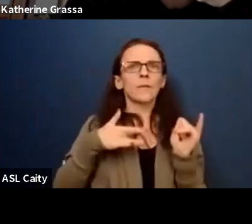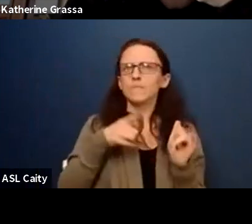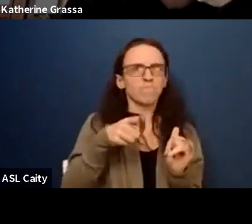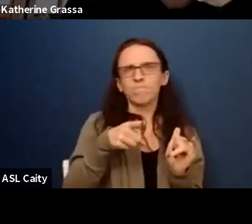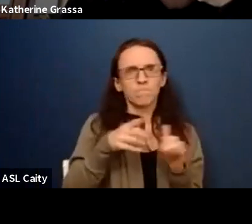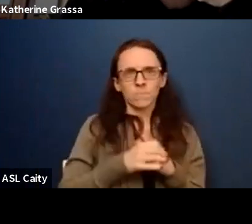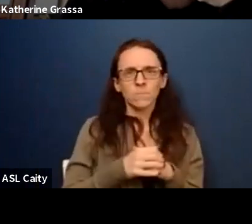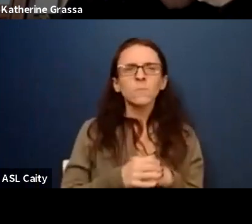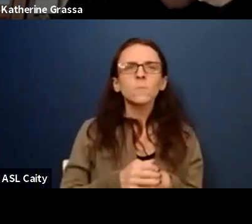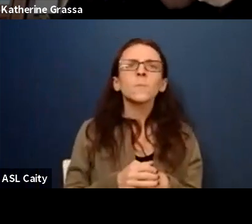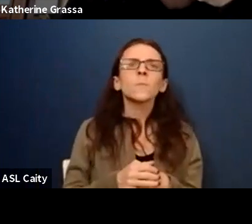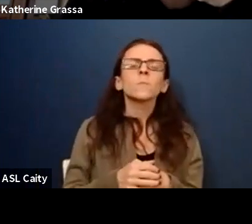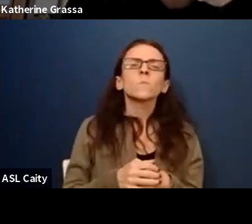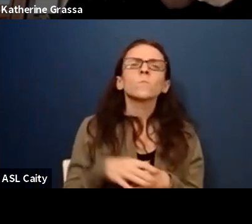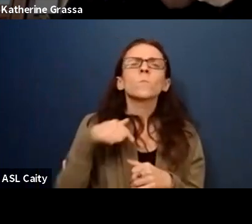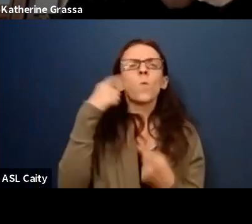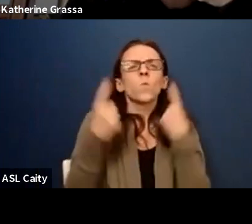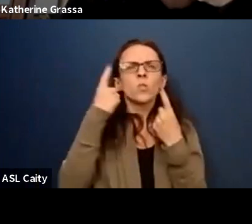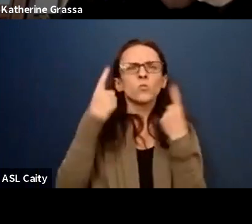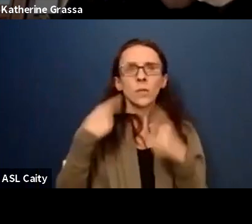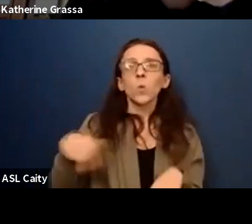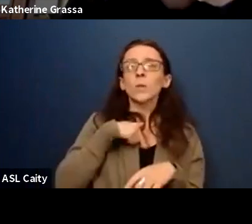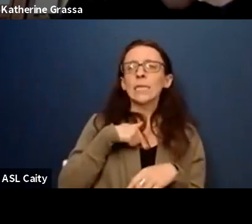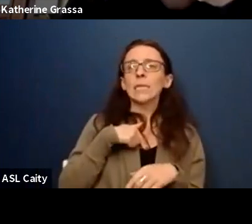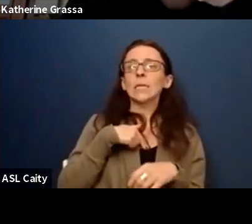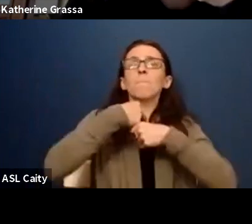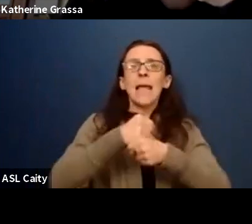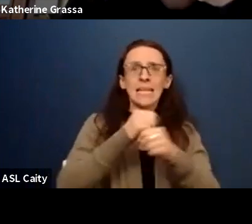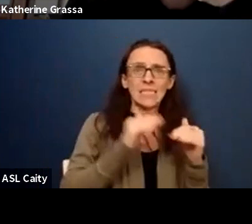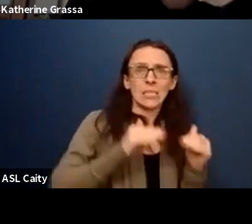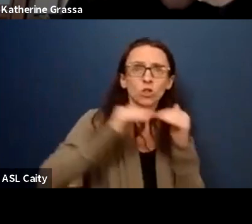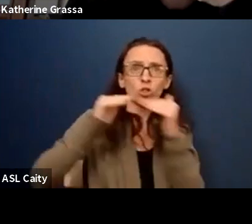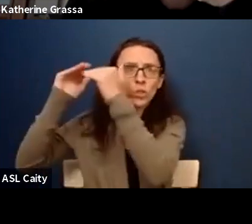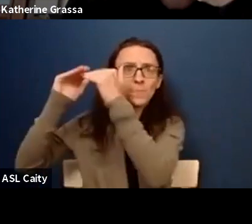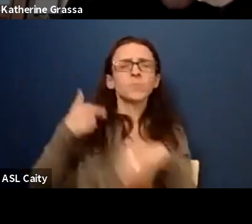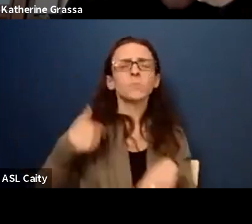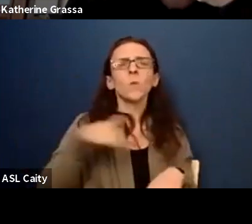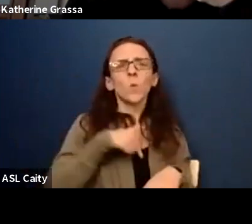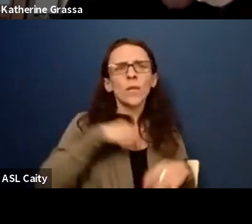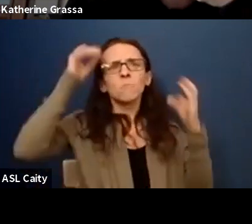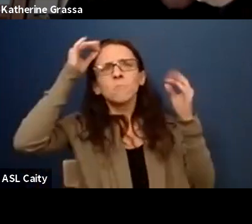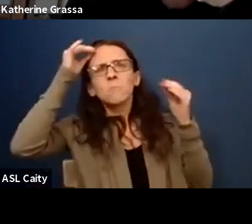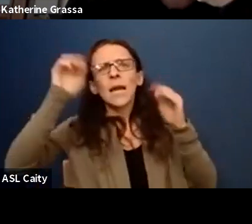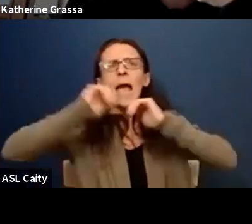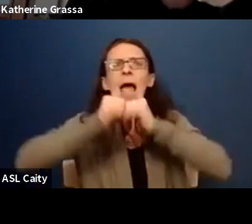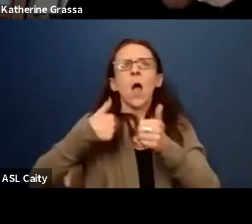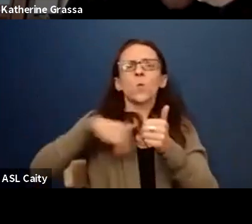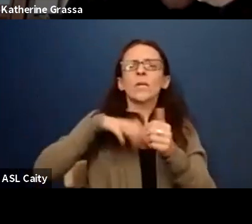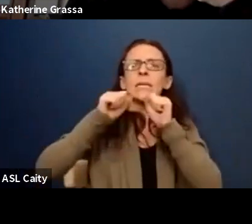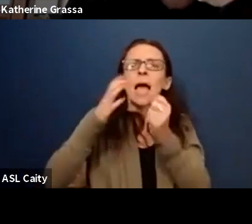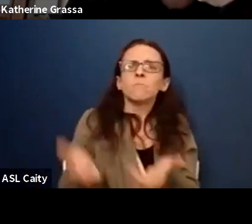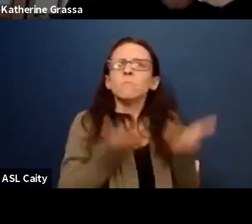are creating tiers and considering, how we can lift up socioeconomic